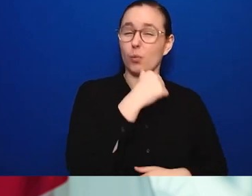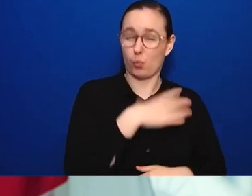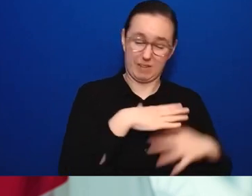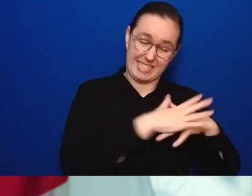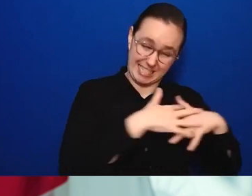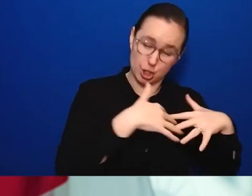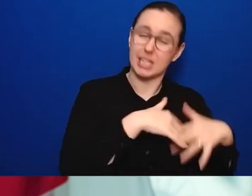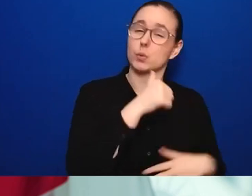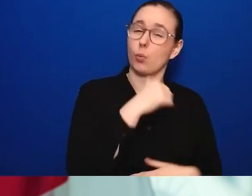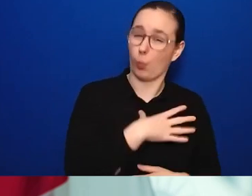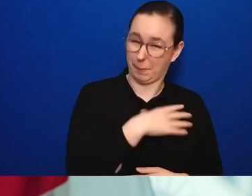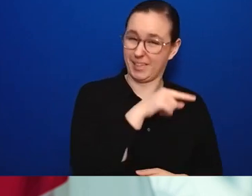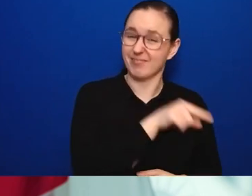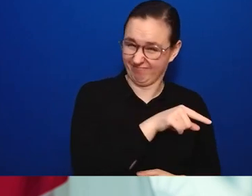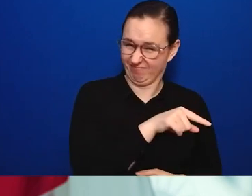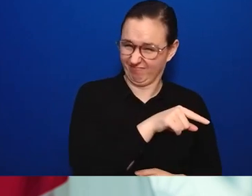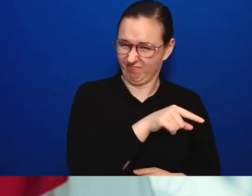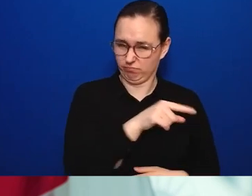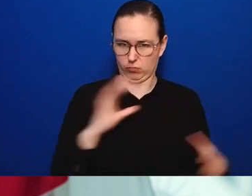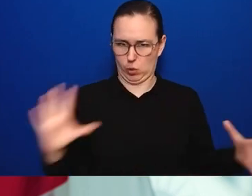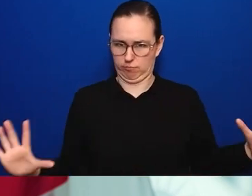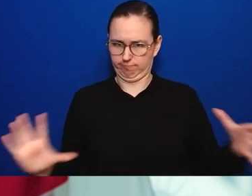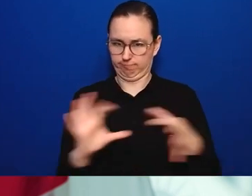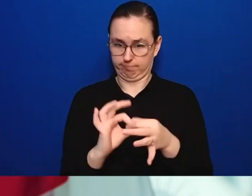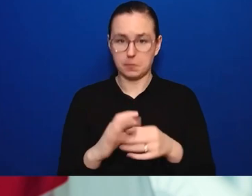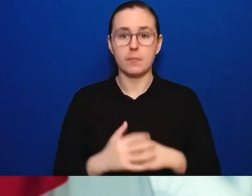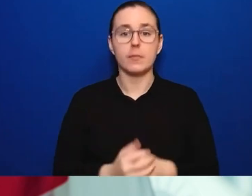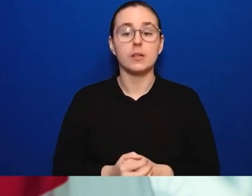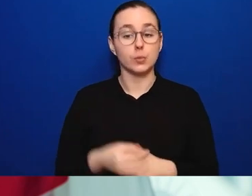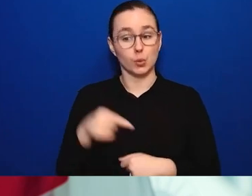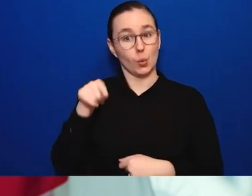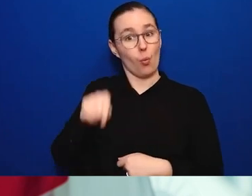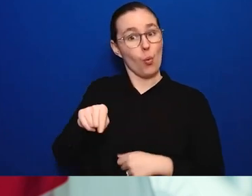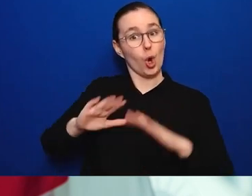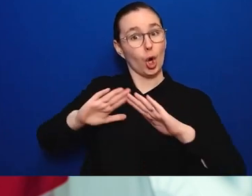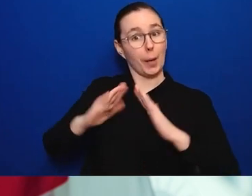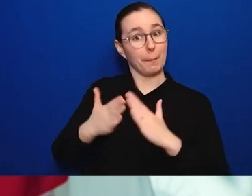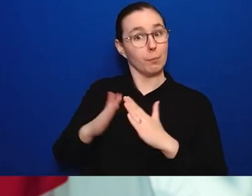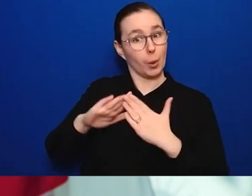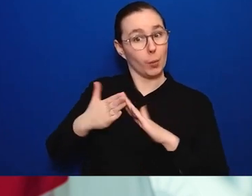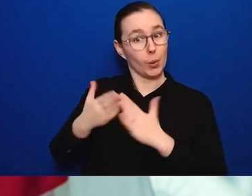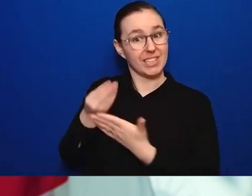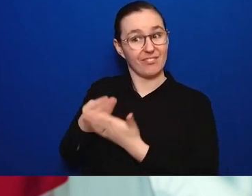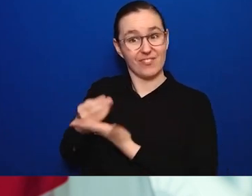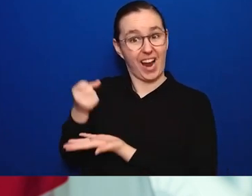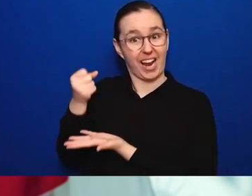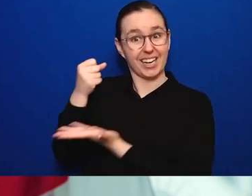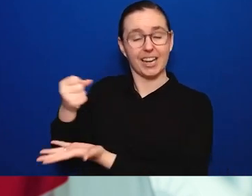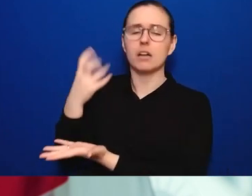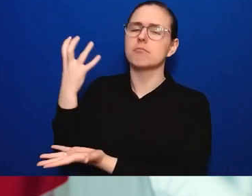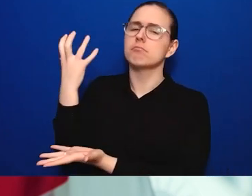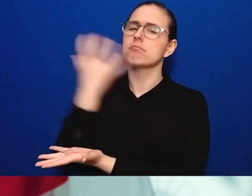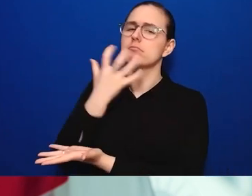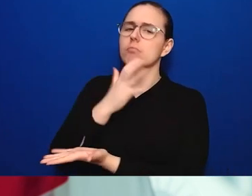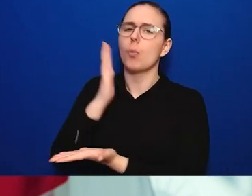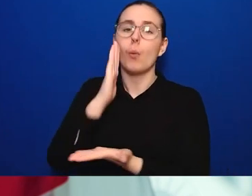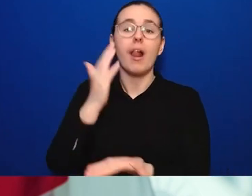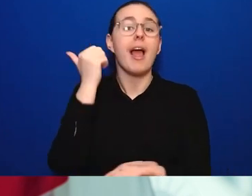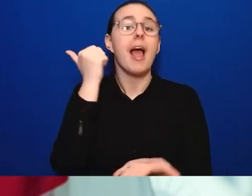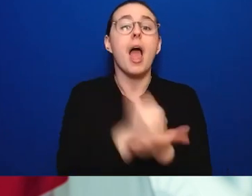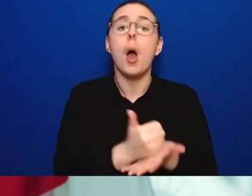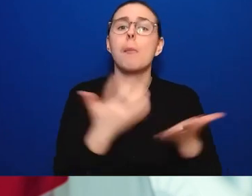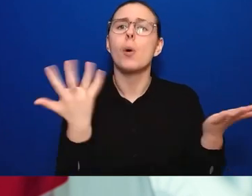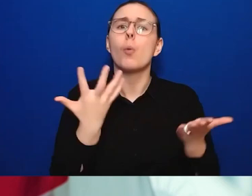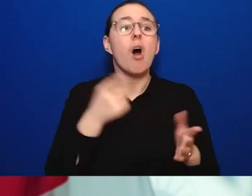step our government made in the path forward, BC's plan to end violence against Indigenous women, girls, and Two-Spirit